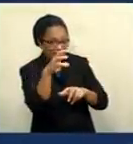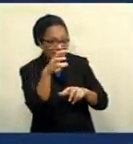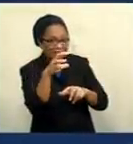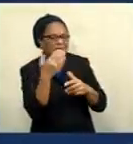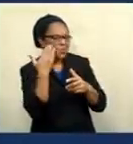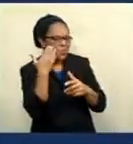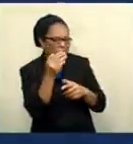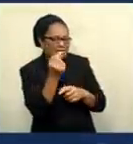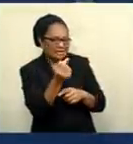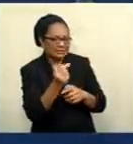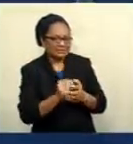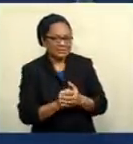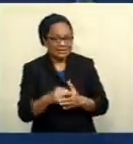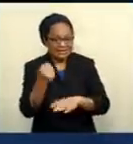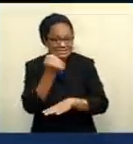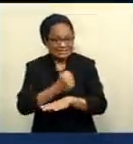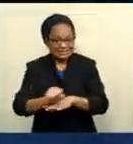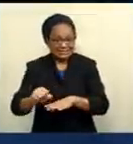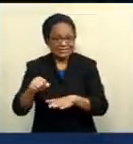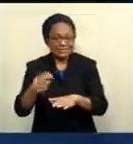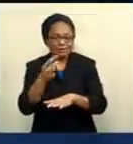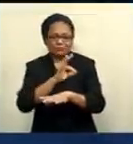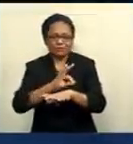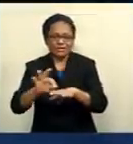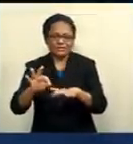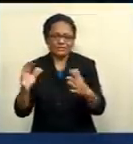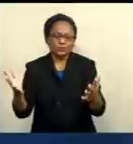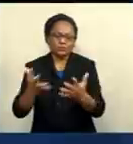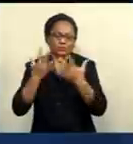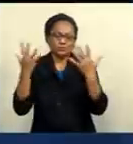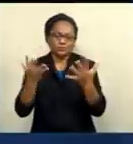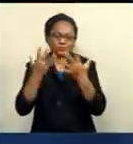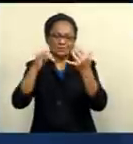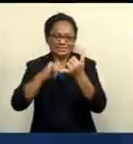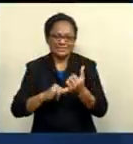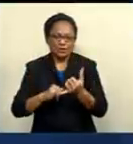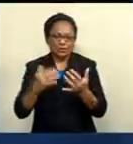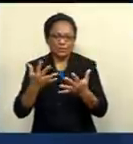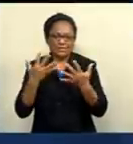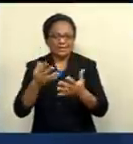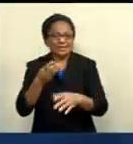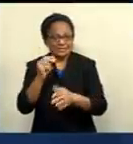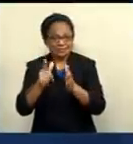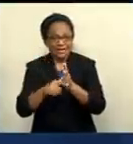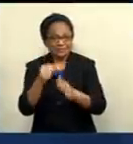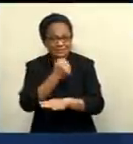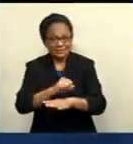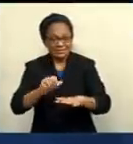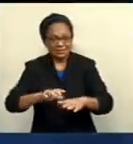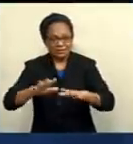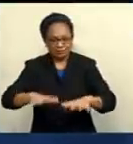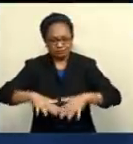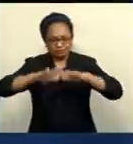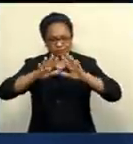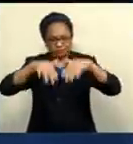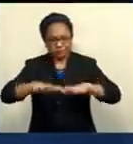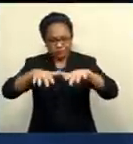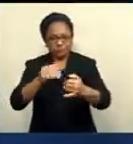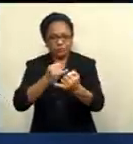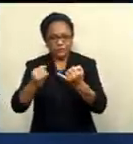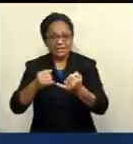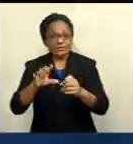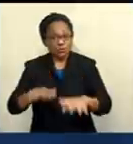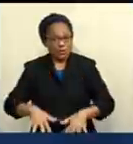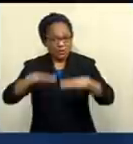humid. At sea, moderate to fresh southeast winds, gusty at times, rough seas. Turning to the tides, the next high tide is